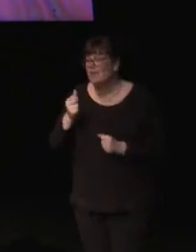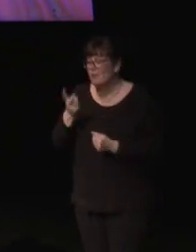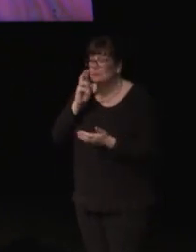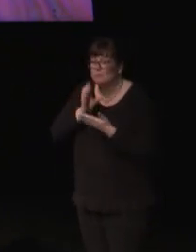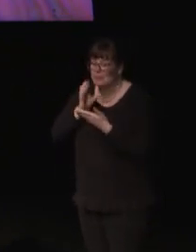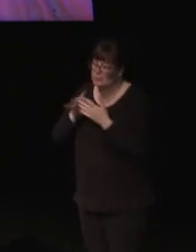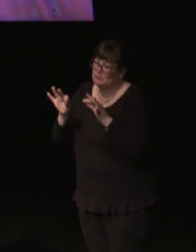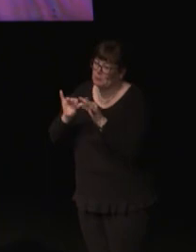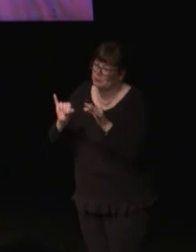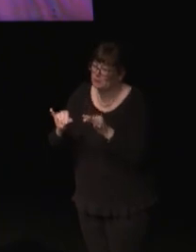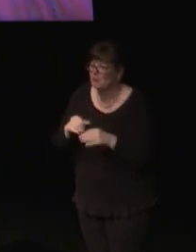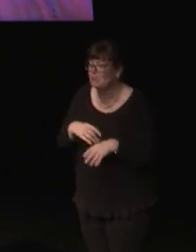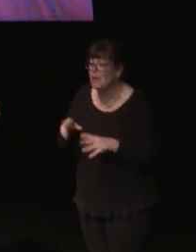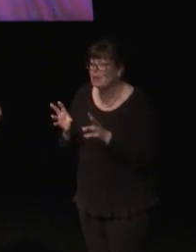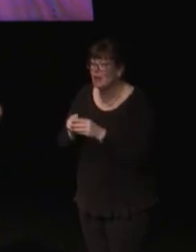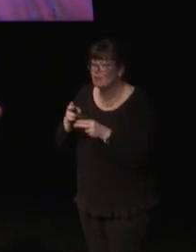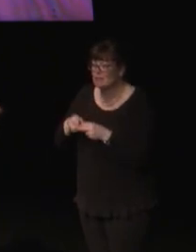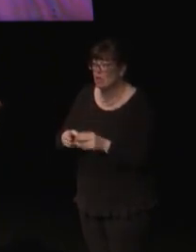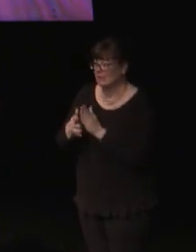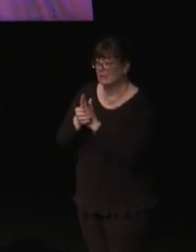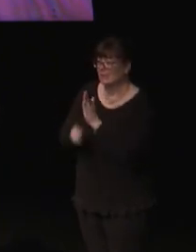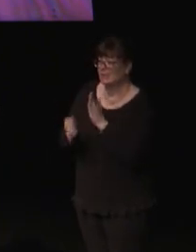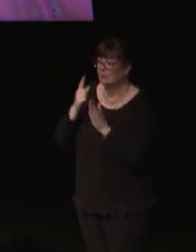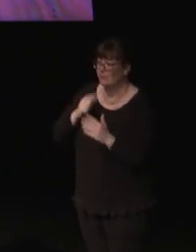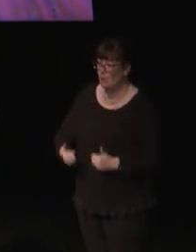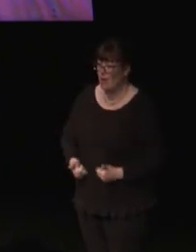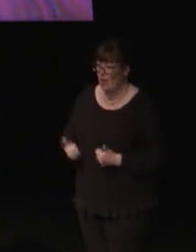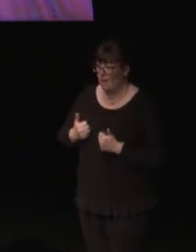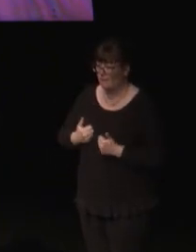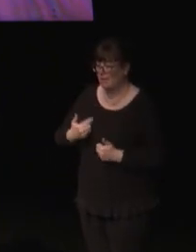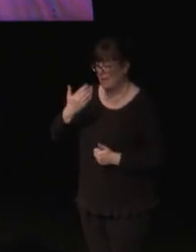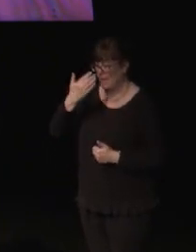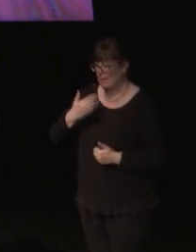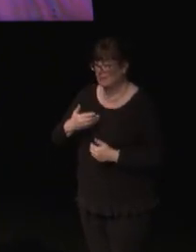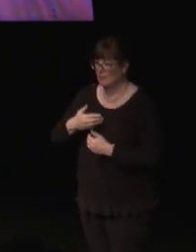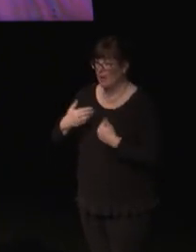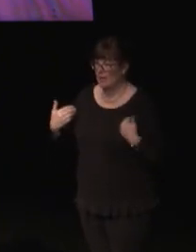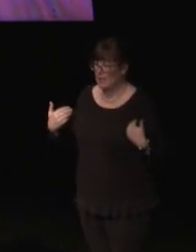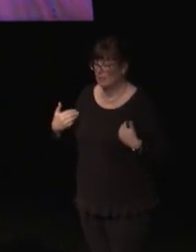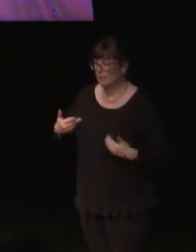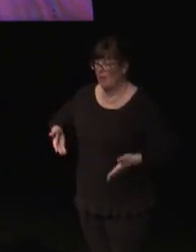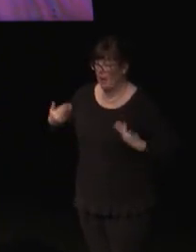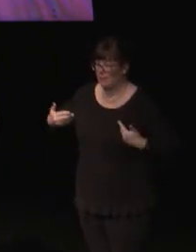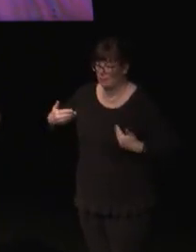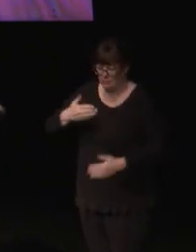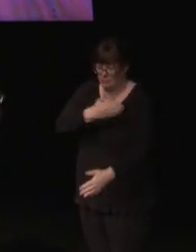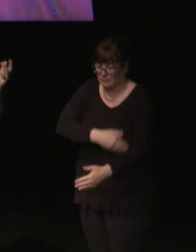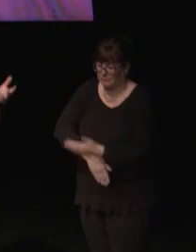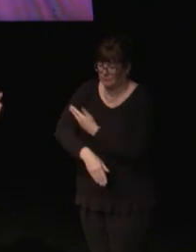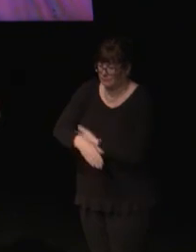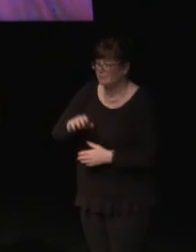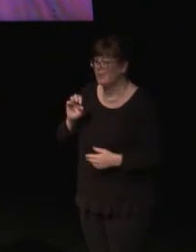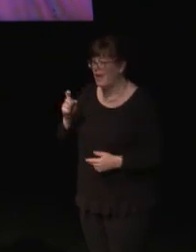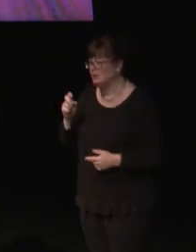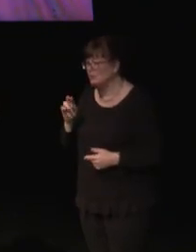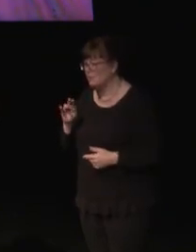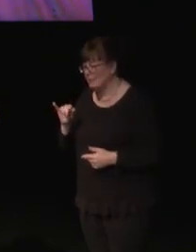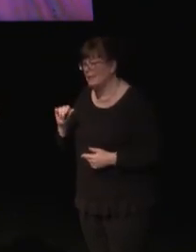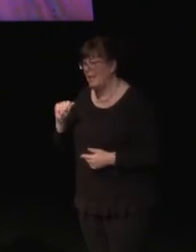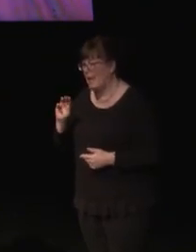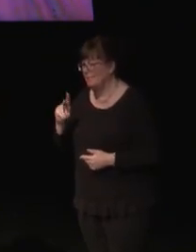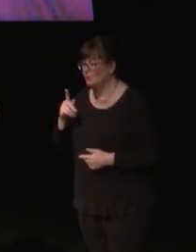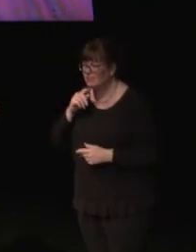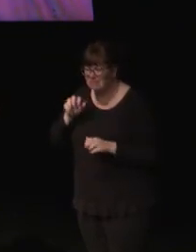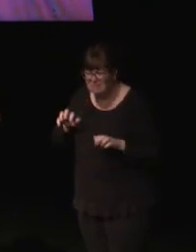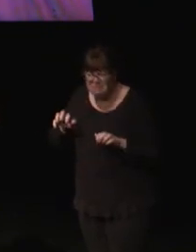a conference called Skills for Life, and it's a bilateral upper extremity amputee conference that happens once every 4 years. And at it, there's like tons